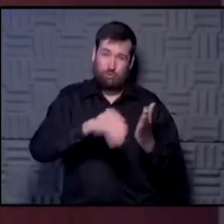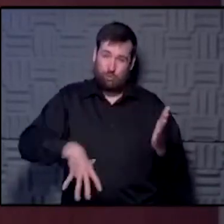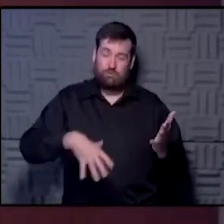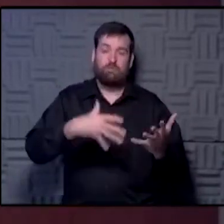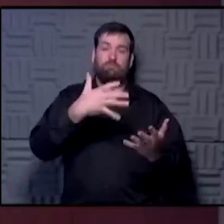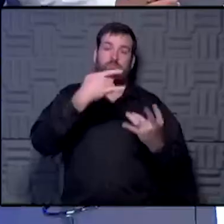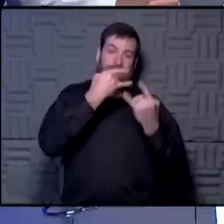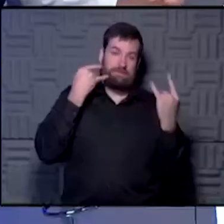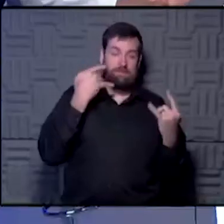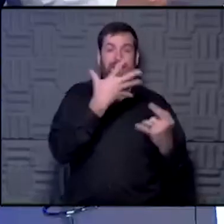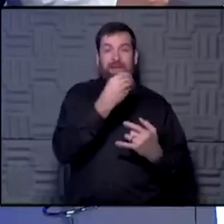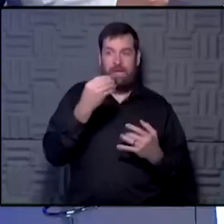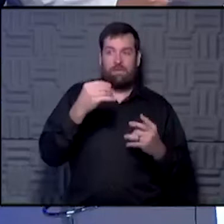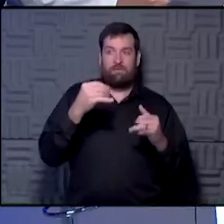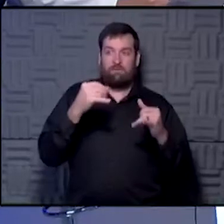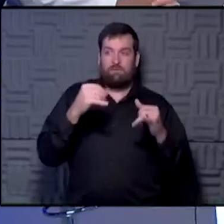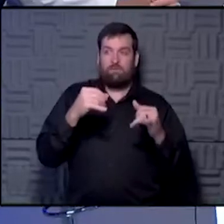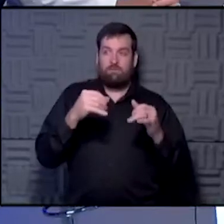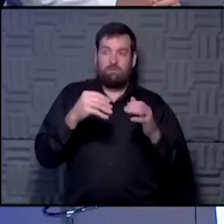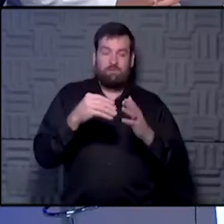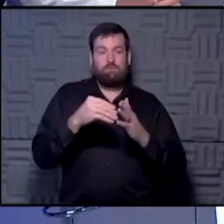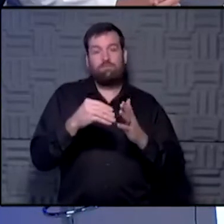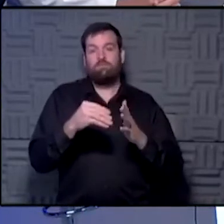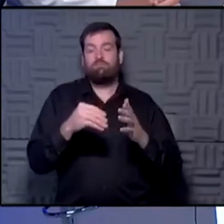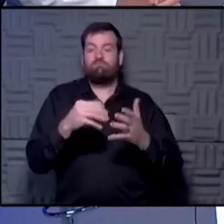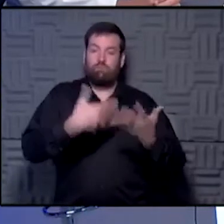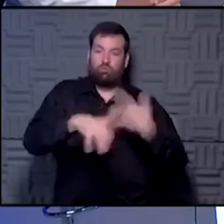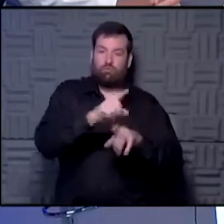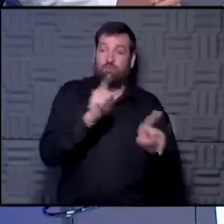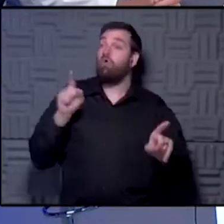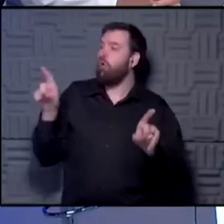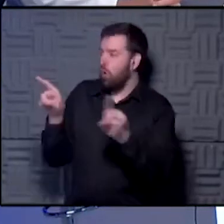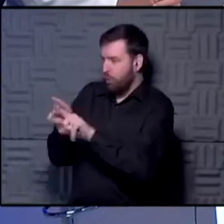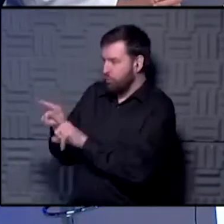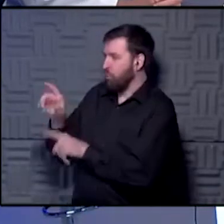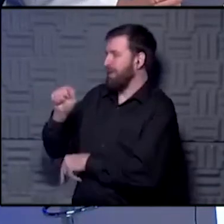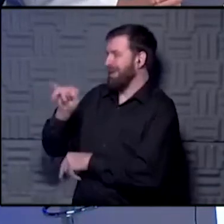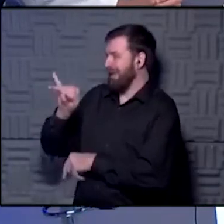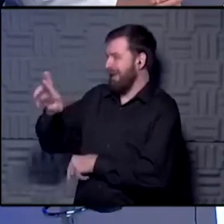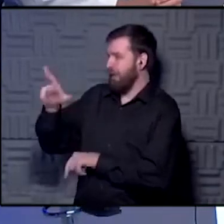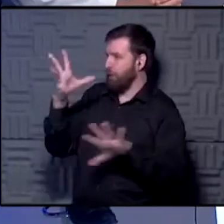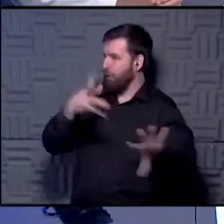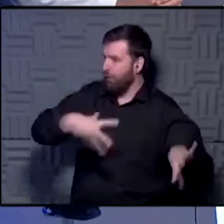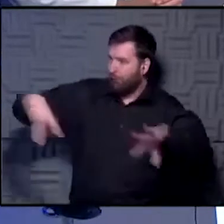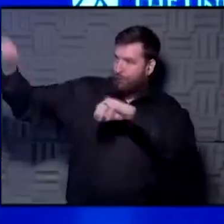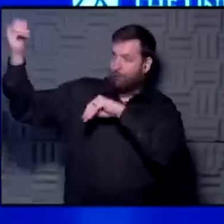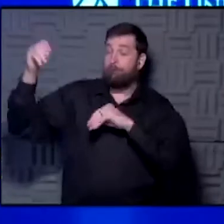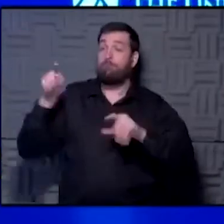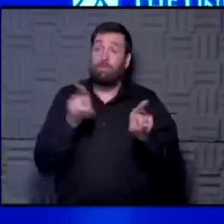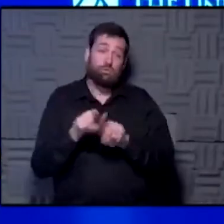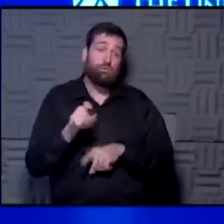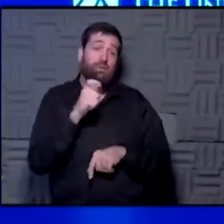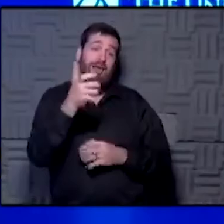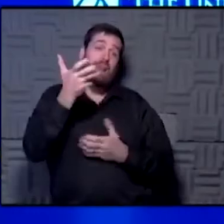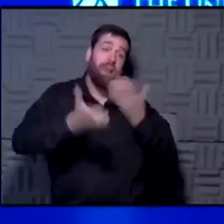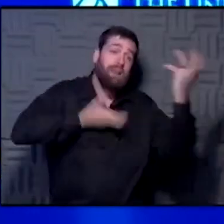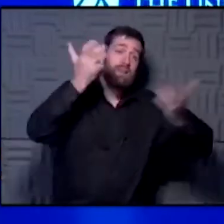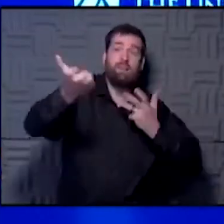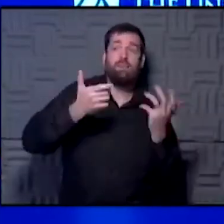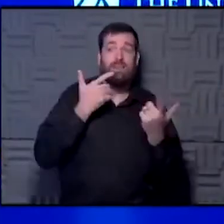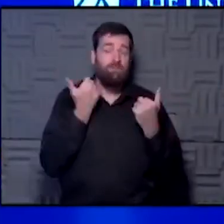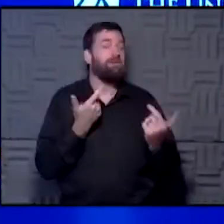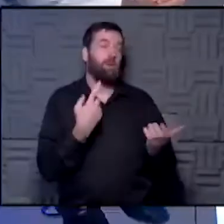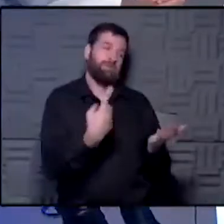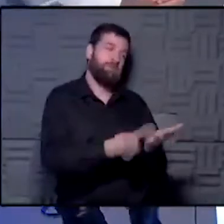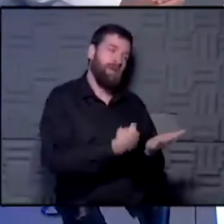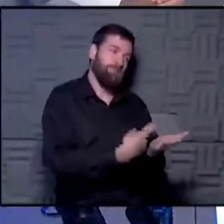socially distanced. And the engineering controls and air turnover here, yeah, too, in this setting. And we're not laughing and shouting. Well, sometimes